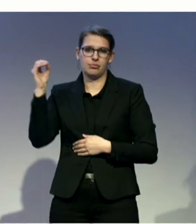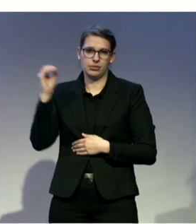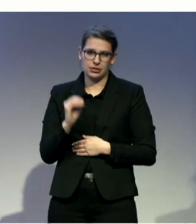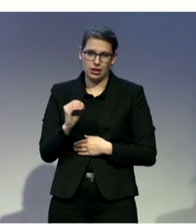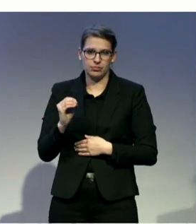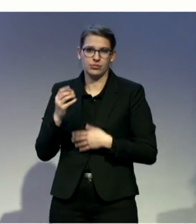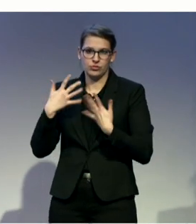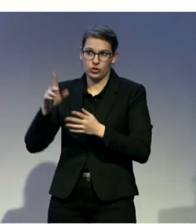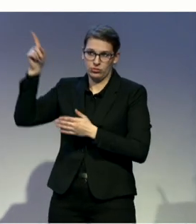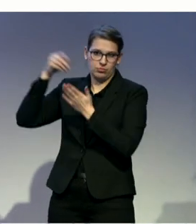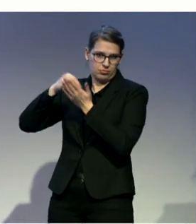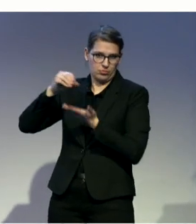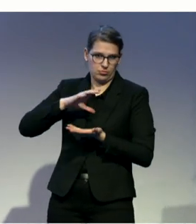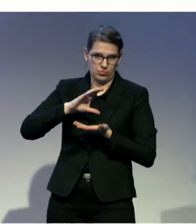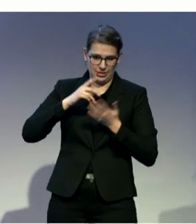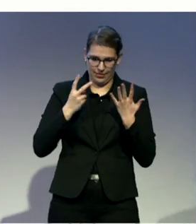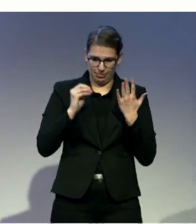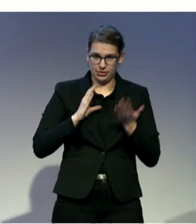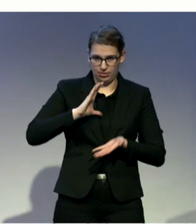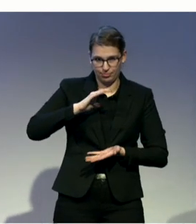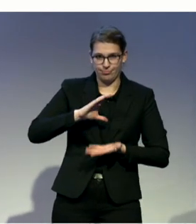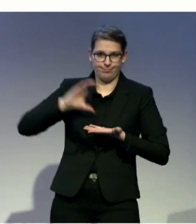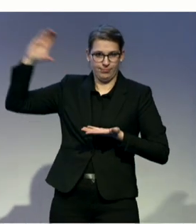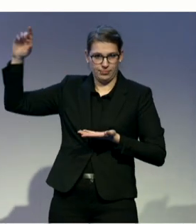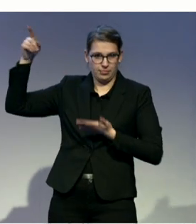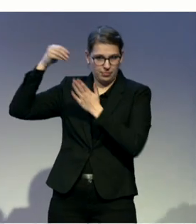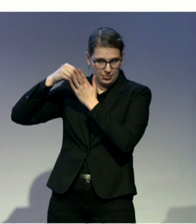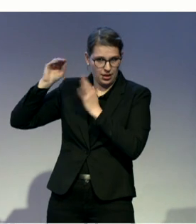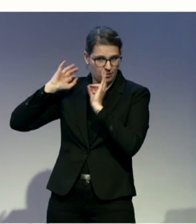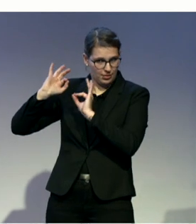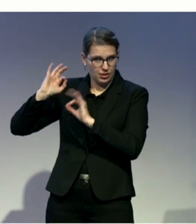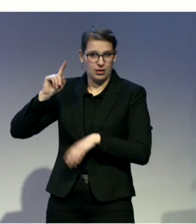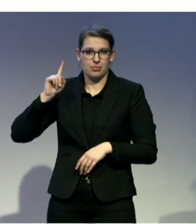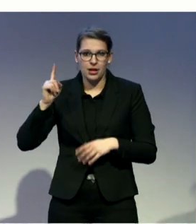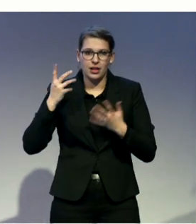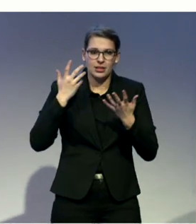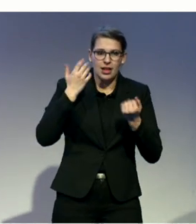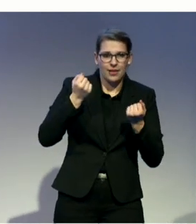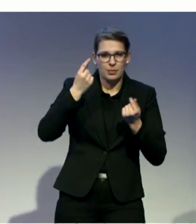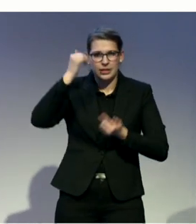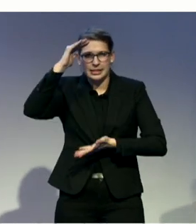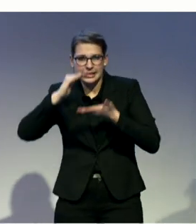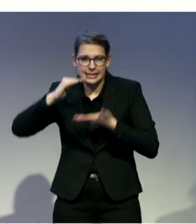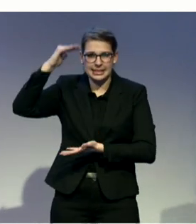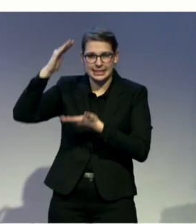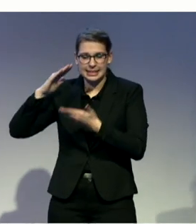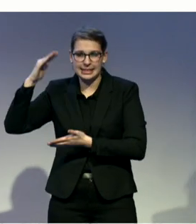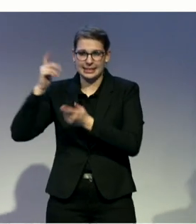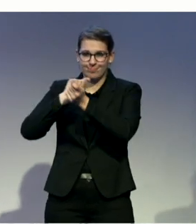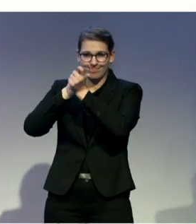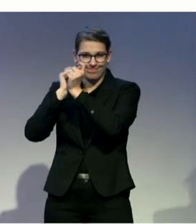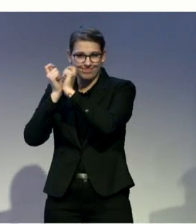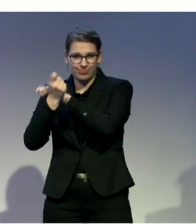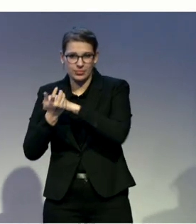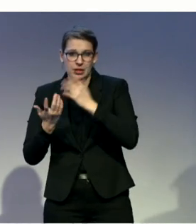near future, the standards cost will be updated, and this will give us a chance to reach the full sustainability. And